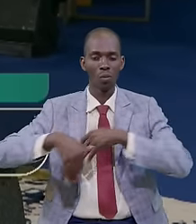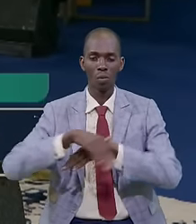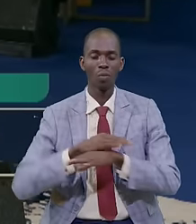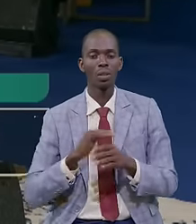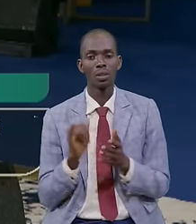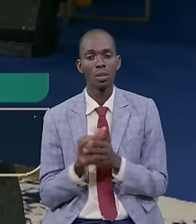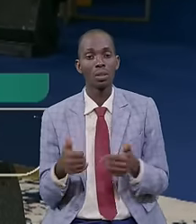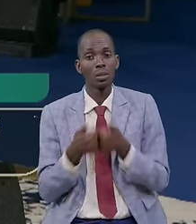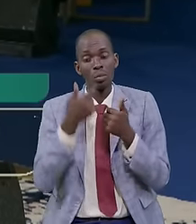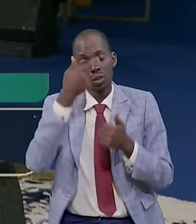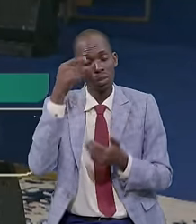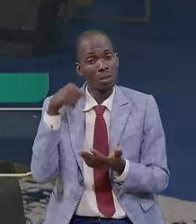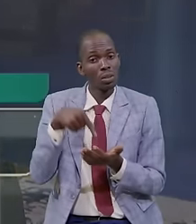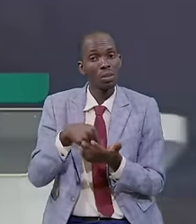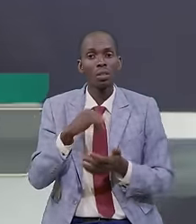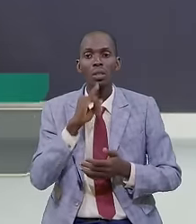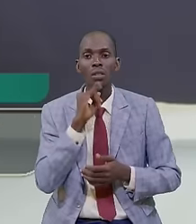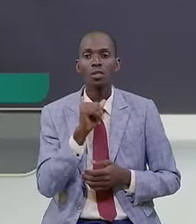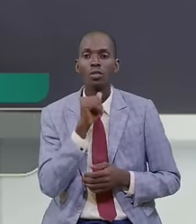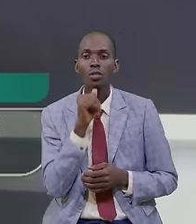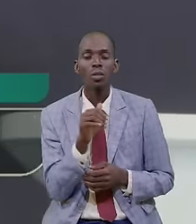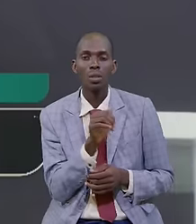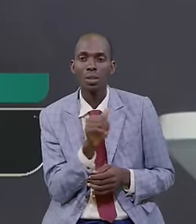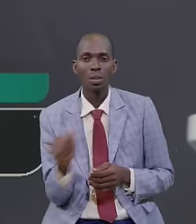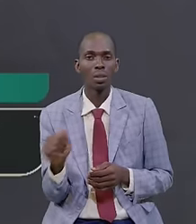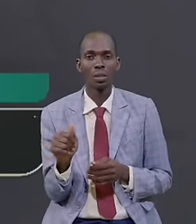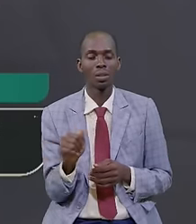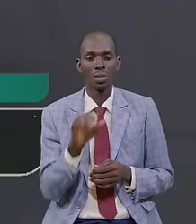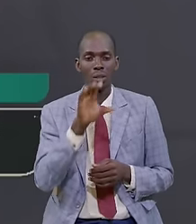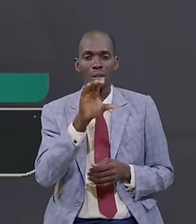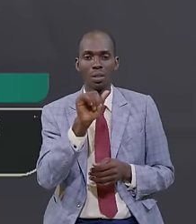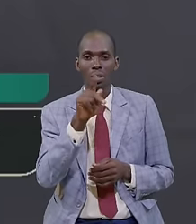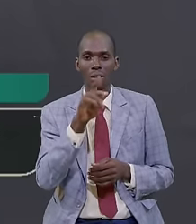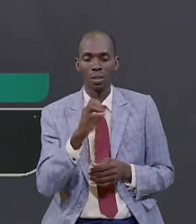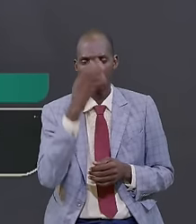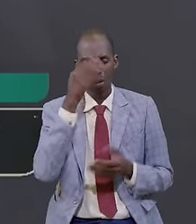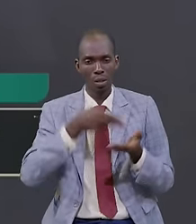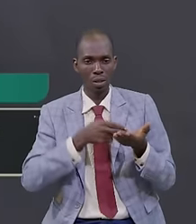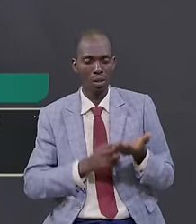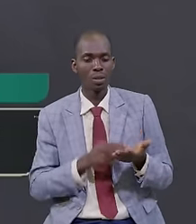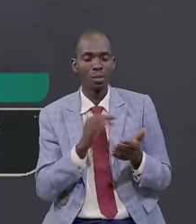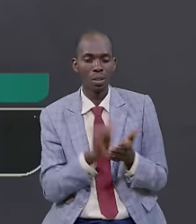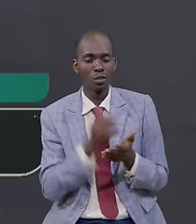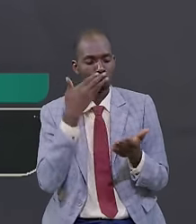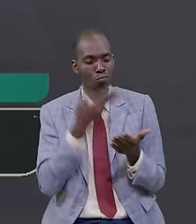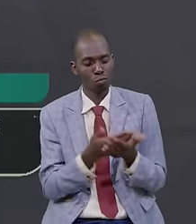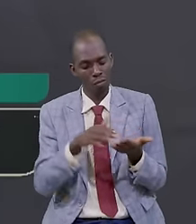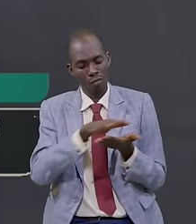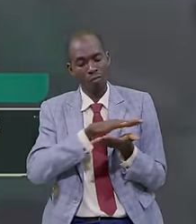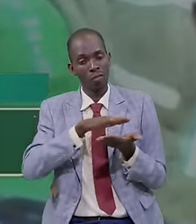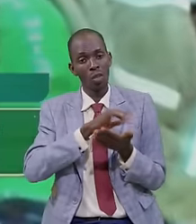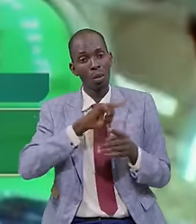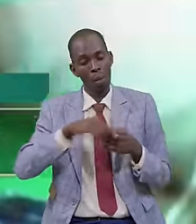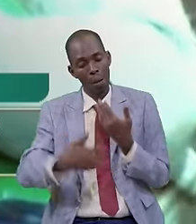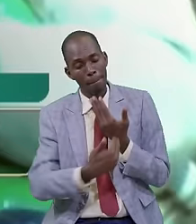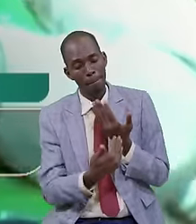is not a cake that is well cooked on one side and is rotting on the other side. There are